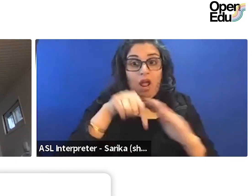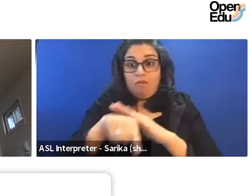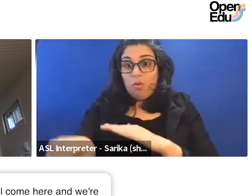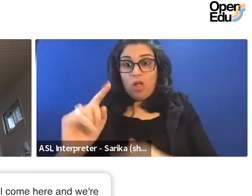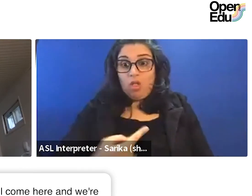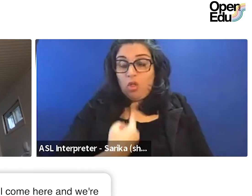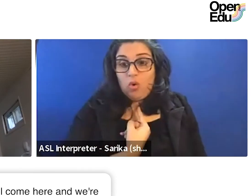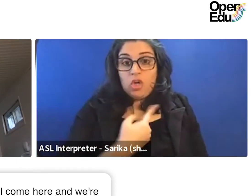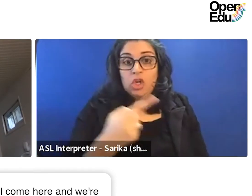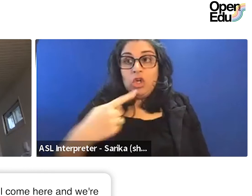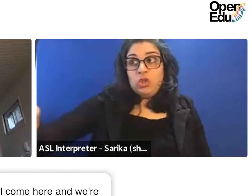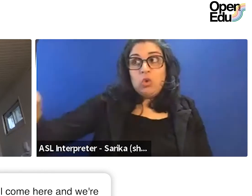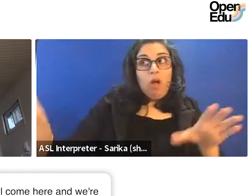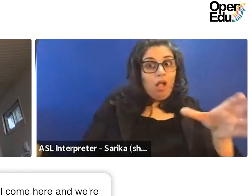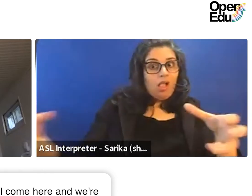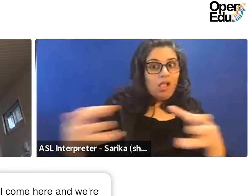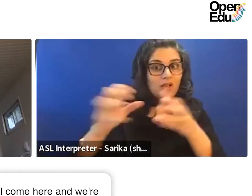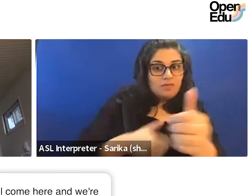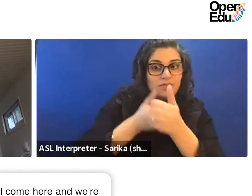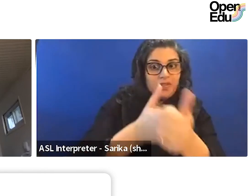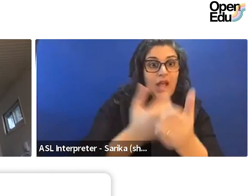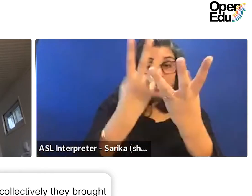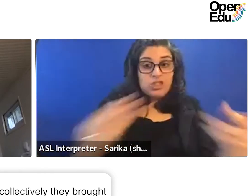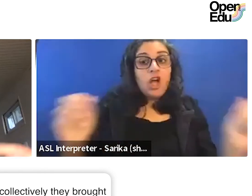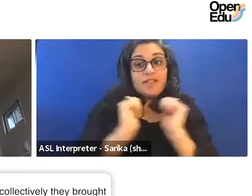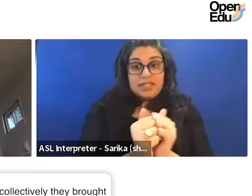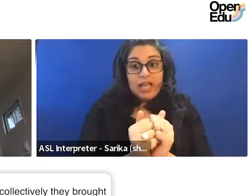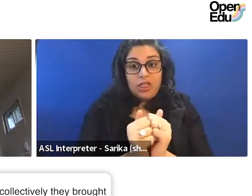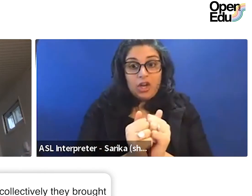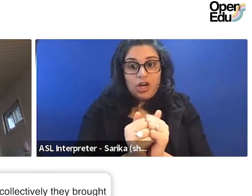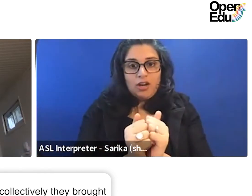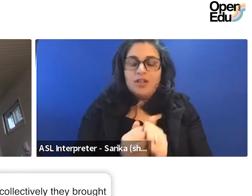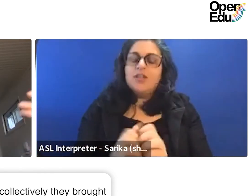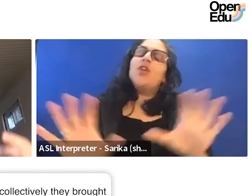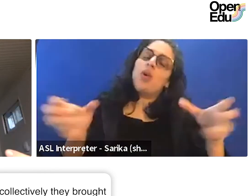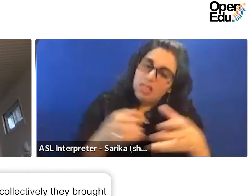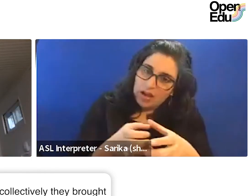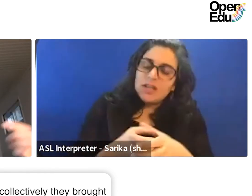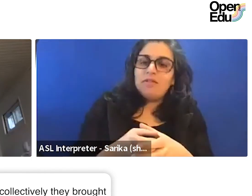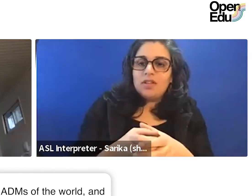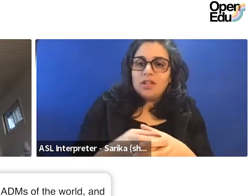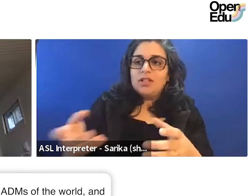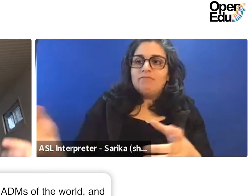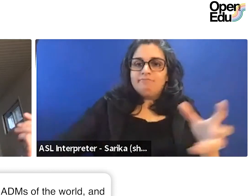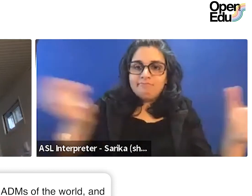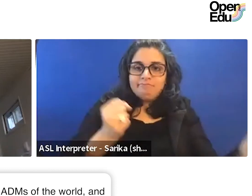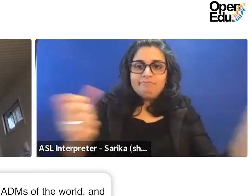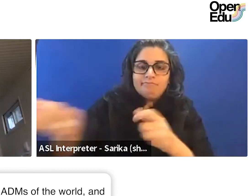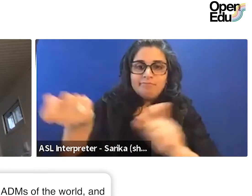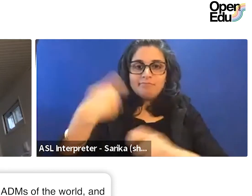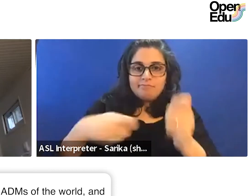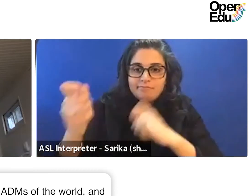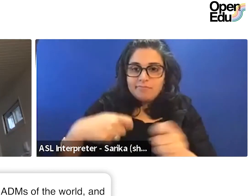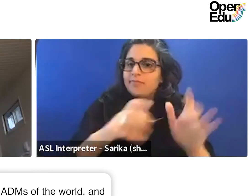alone. You all come here and we're going to solve this together. And so collectively, they brought all the traders in, the Cargills, Bunge's,